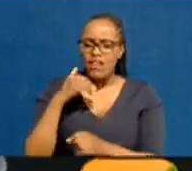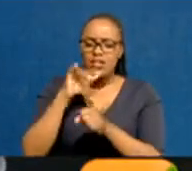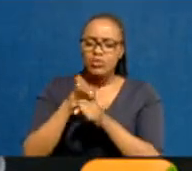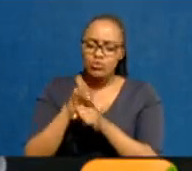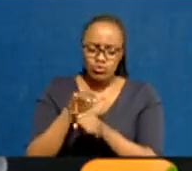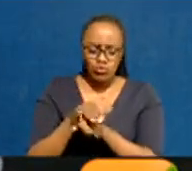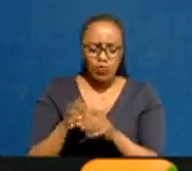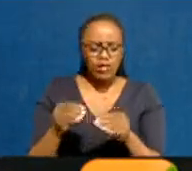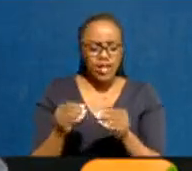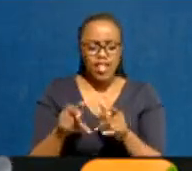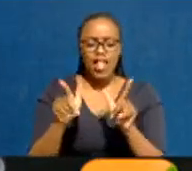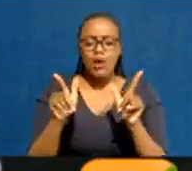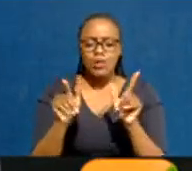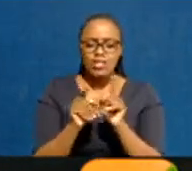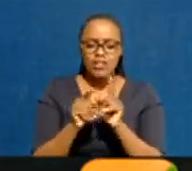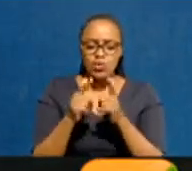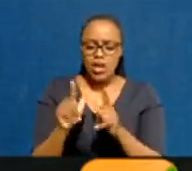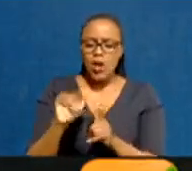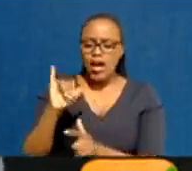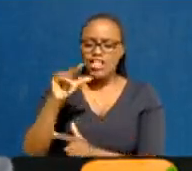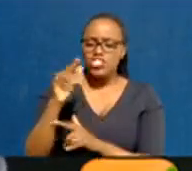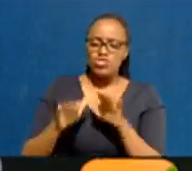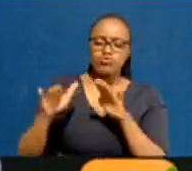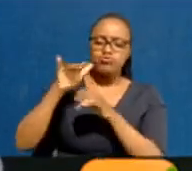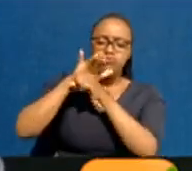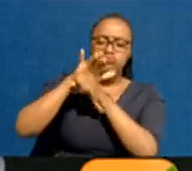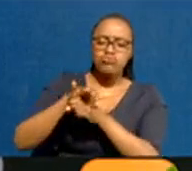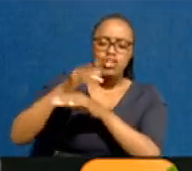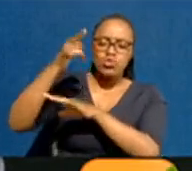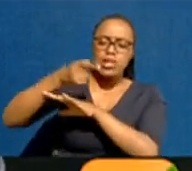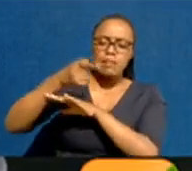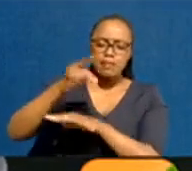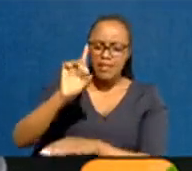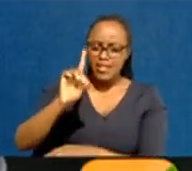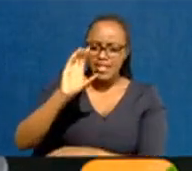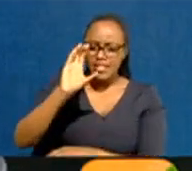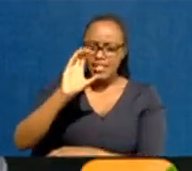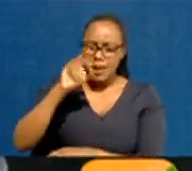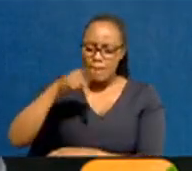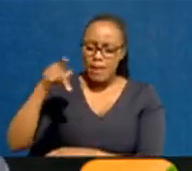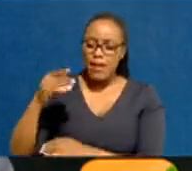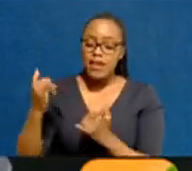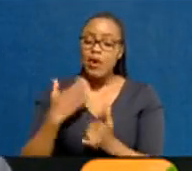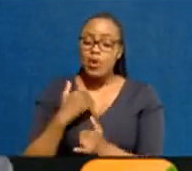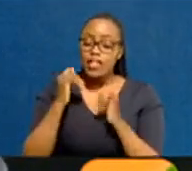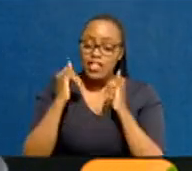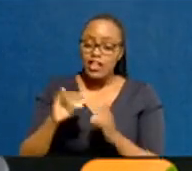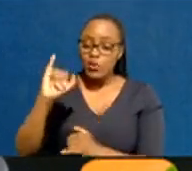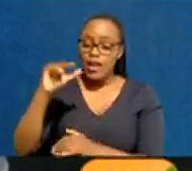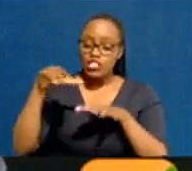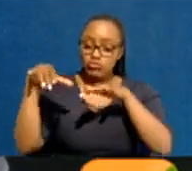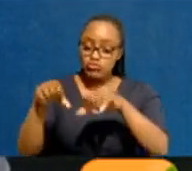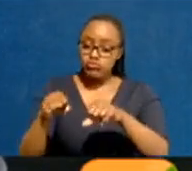leeway, you know, to even sit on the IG, to even intimidate the DPP. We want the new IG to take